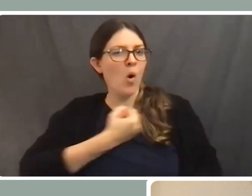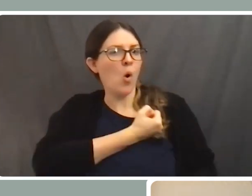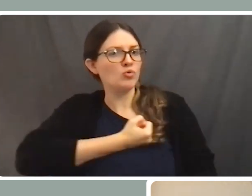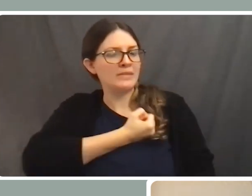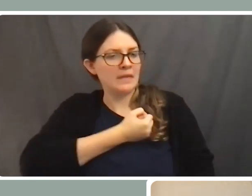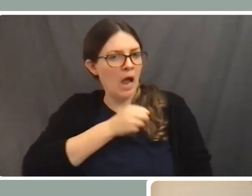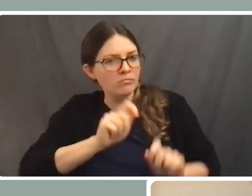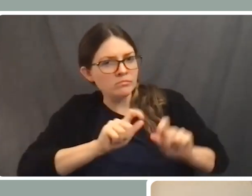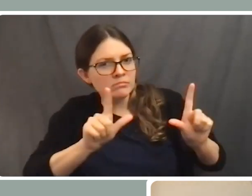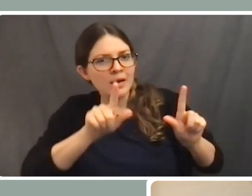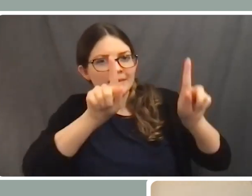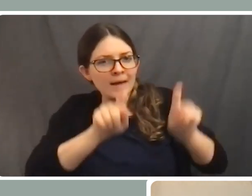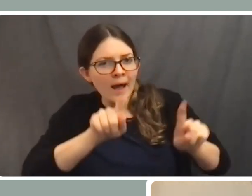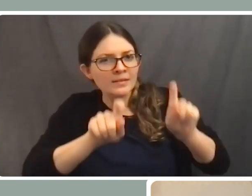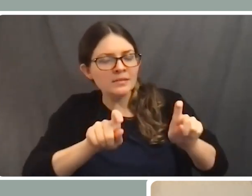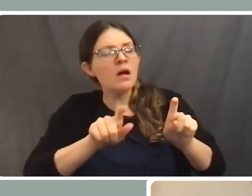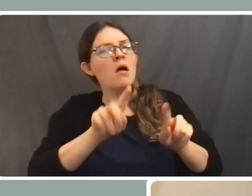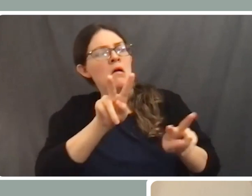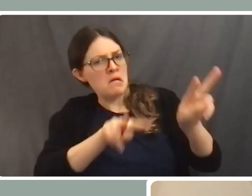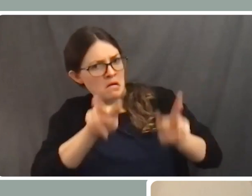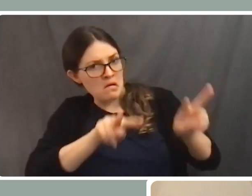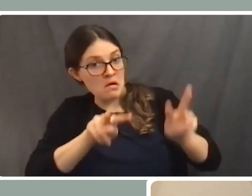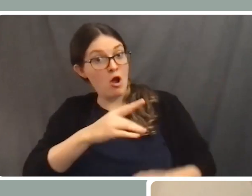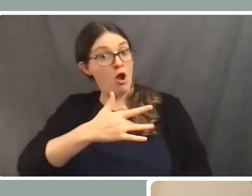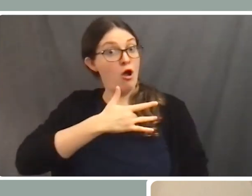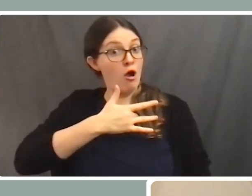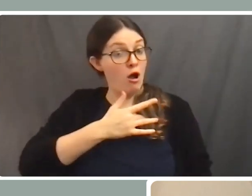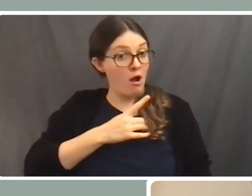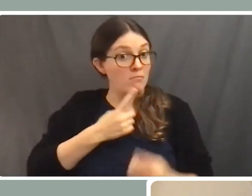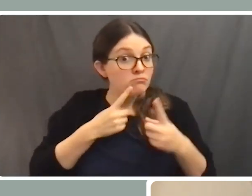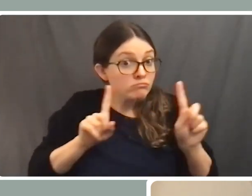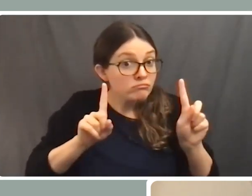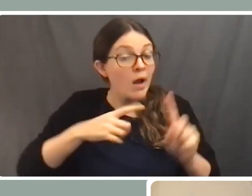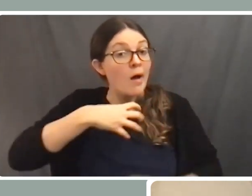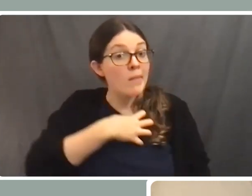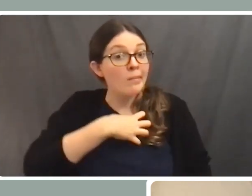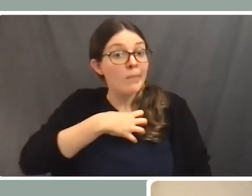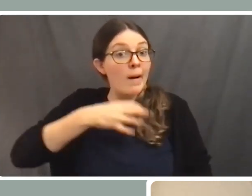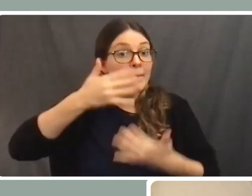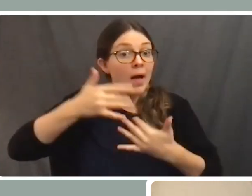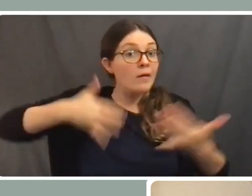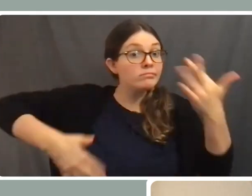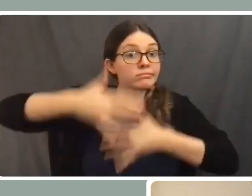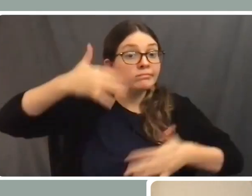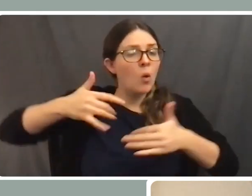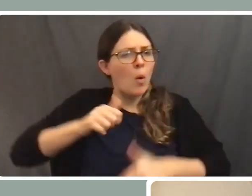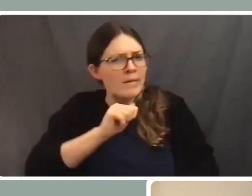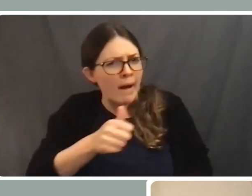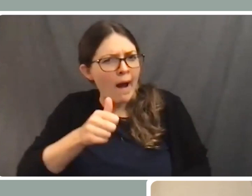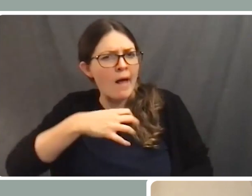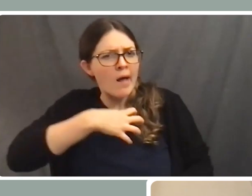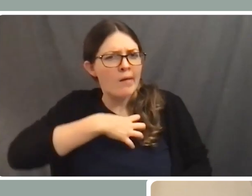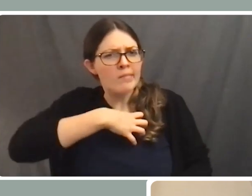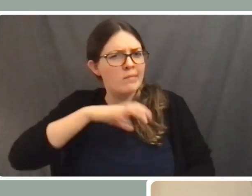heart that help us assess basically how effectively your heart muscle is pumping blood. And what